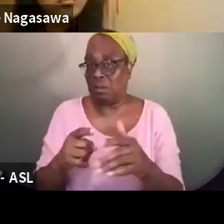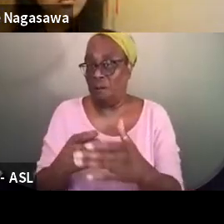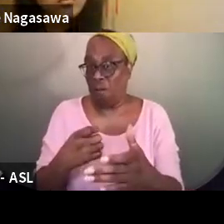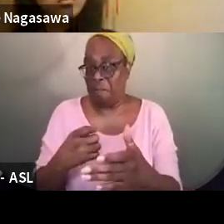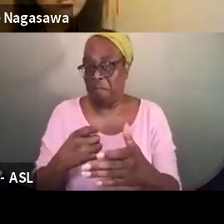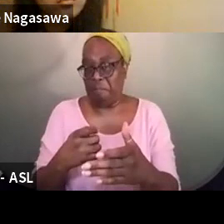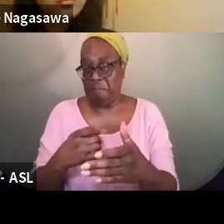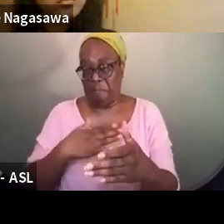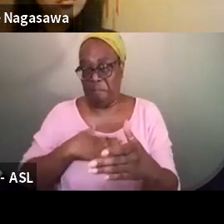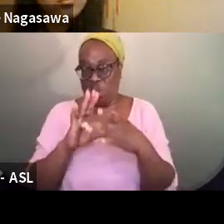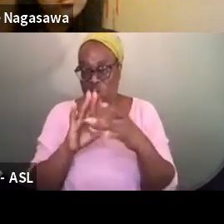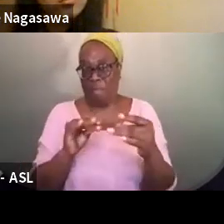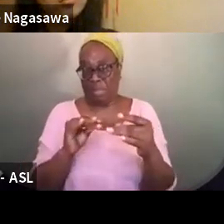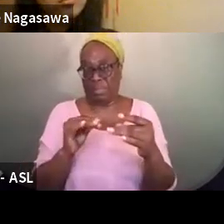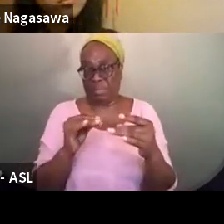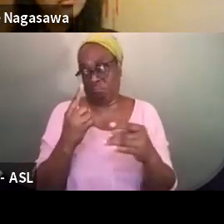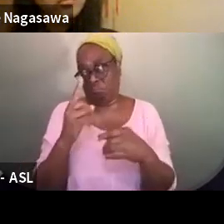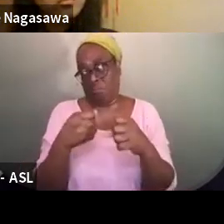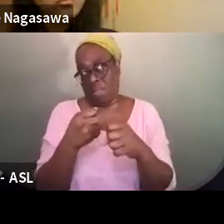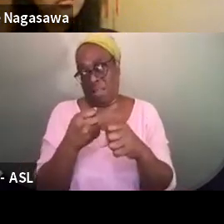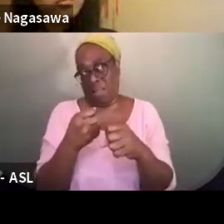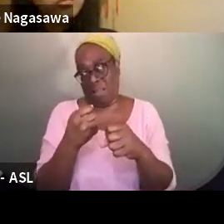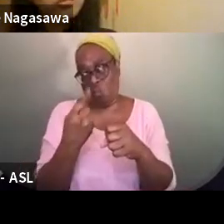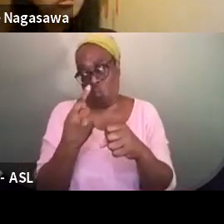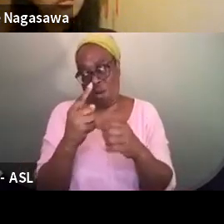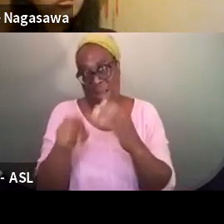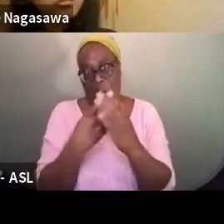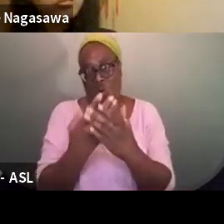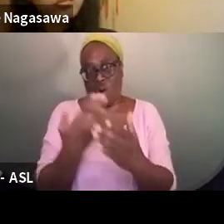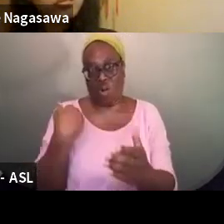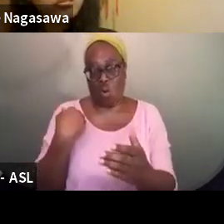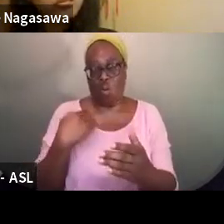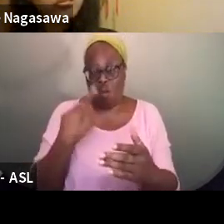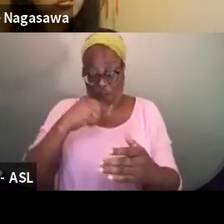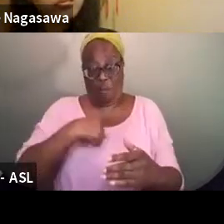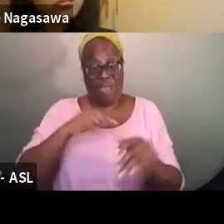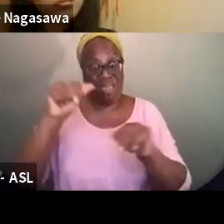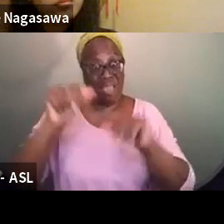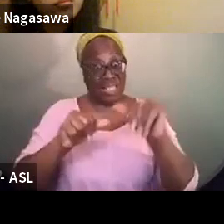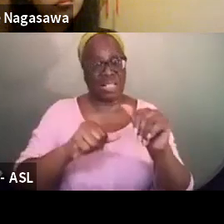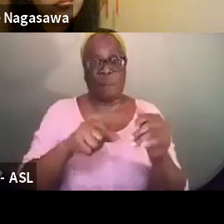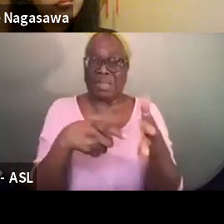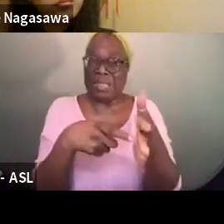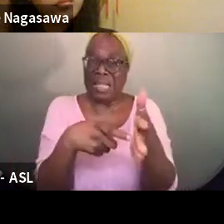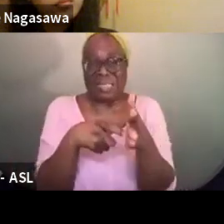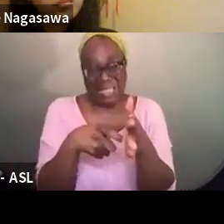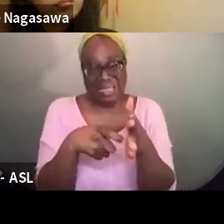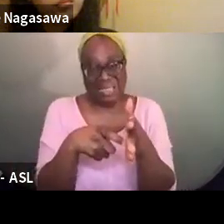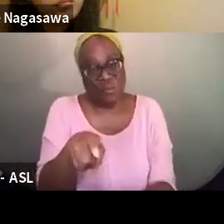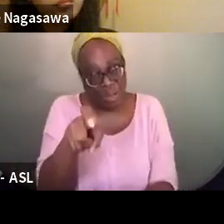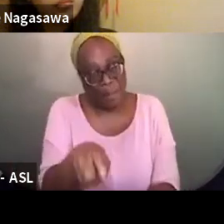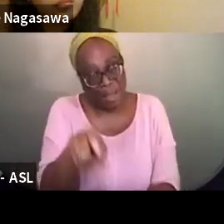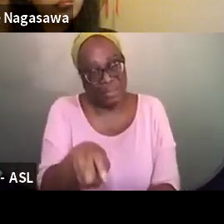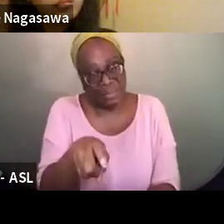ago. I understand. And so to me, the assessment is necessary. I understand.